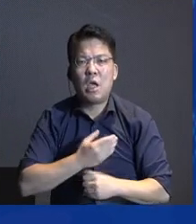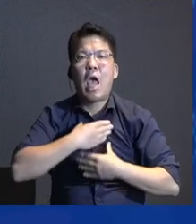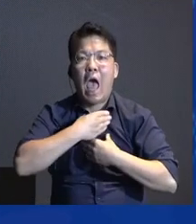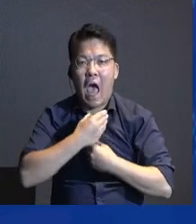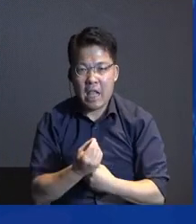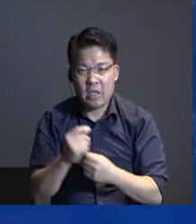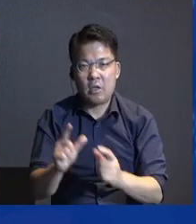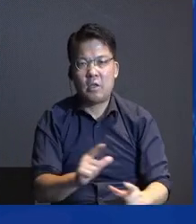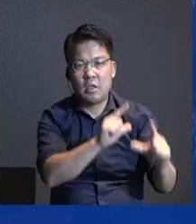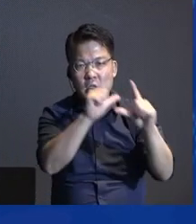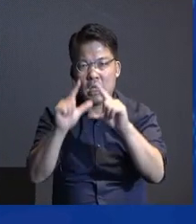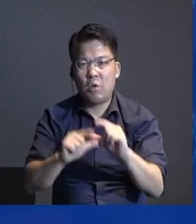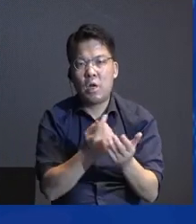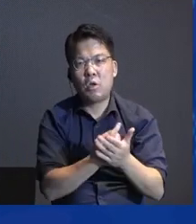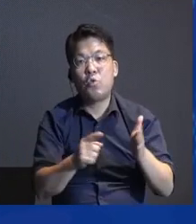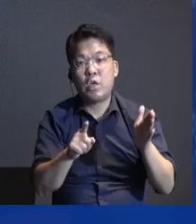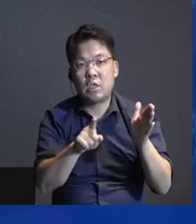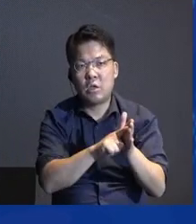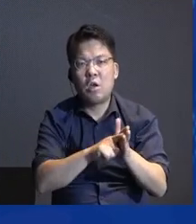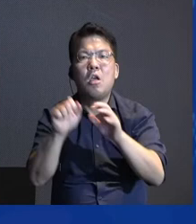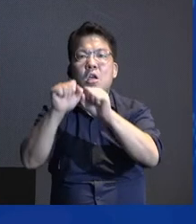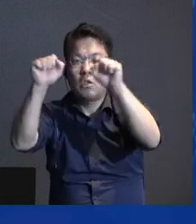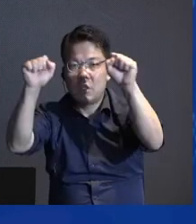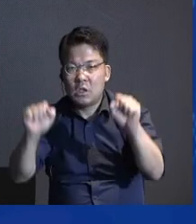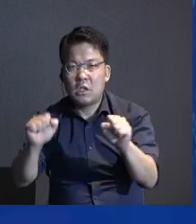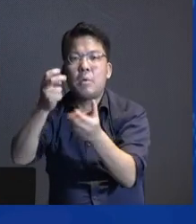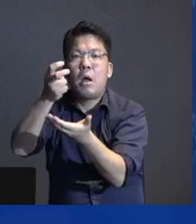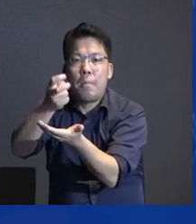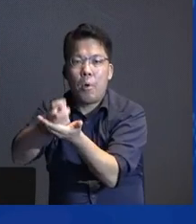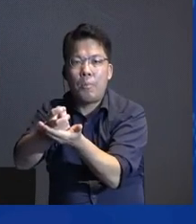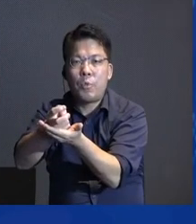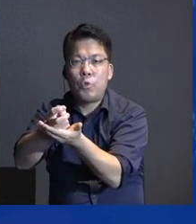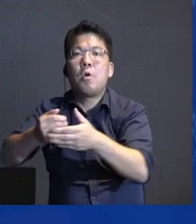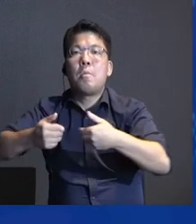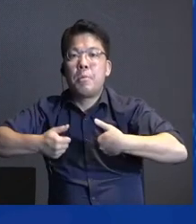a flexible and personal system.